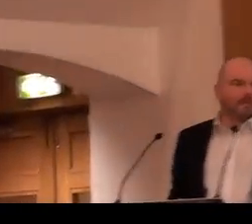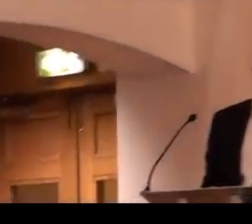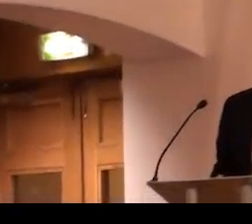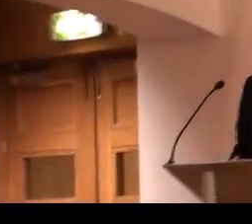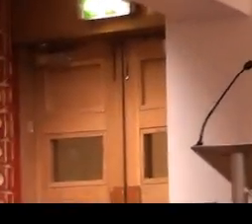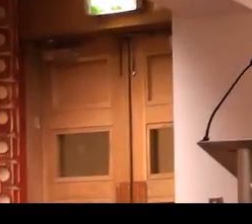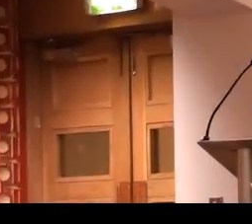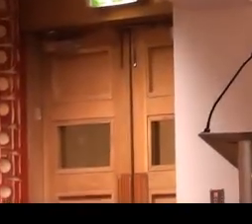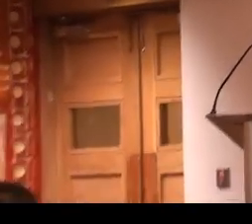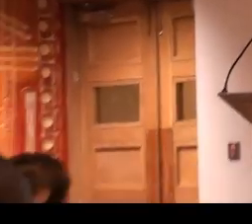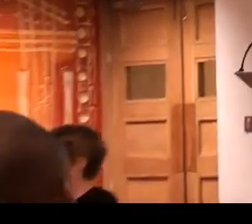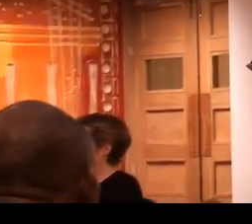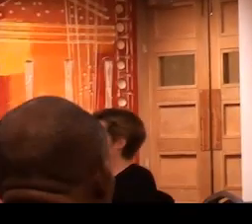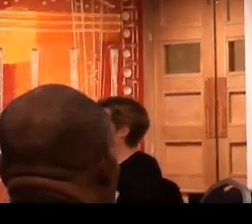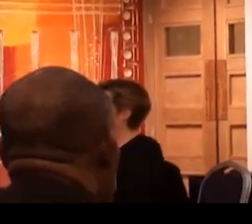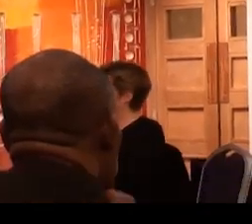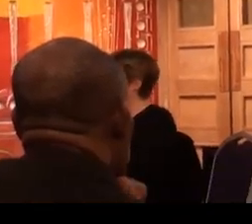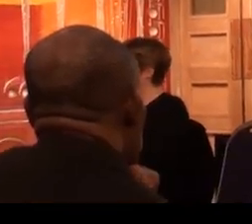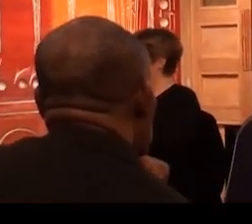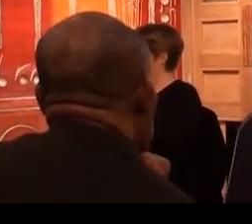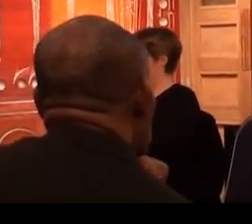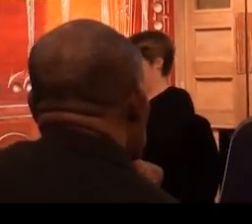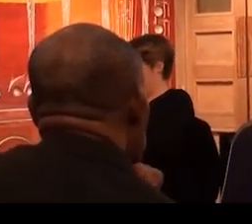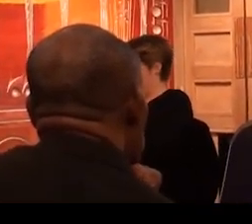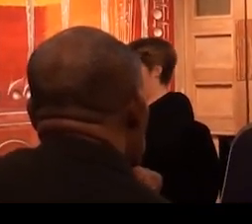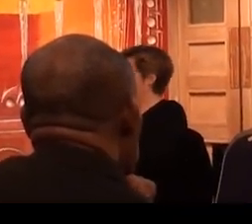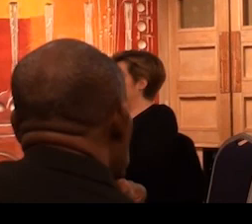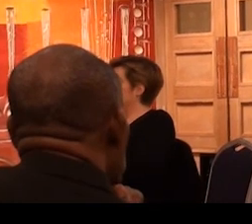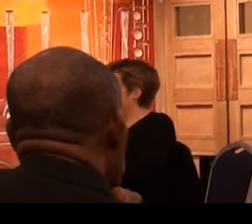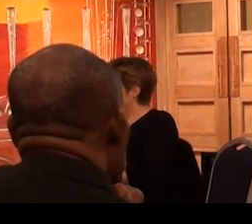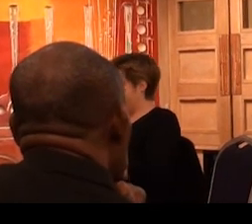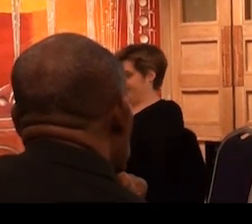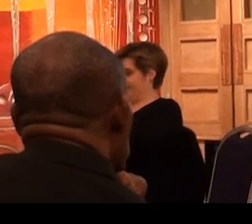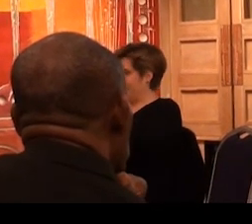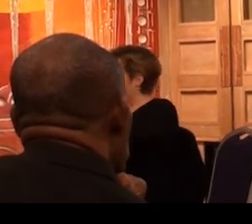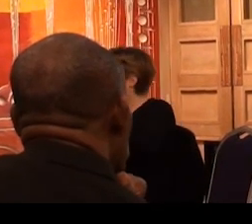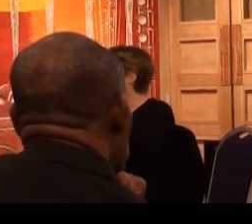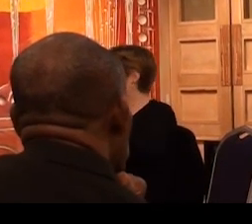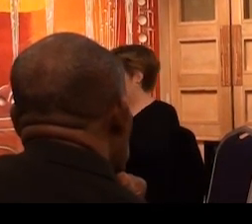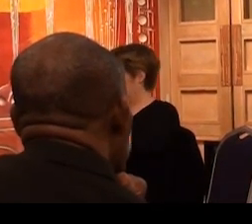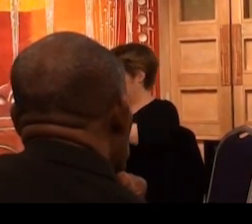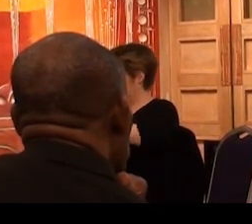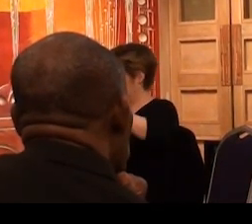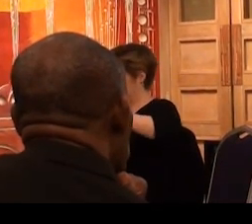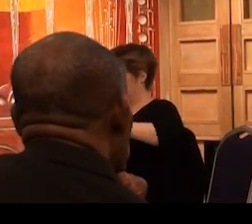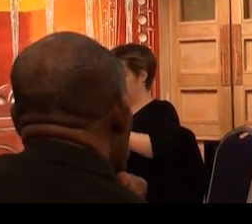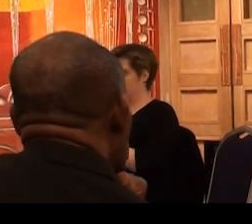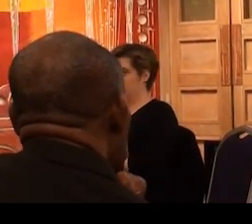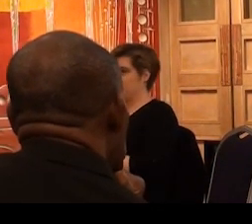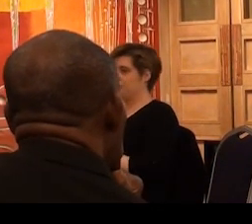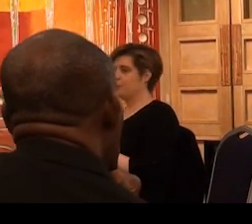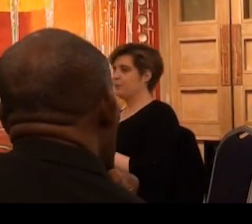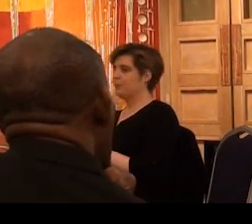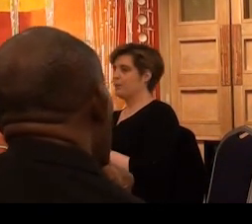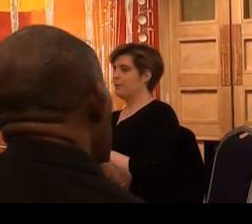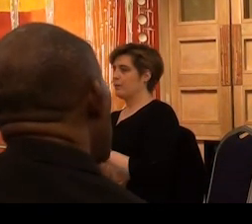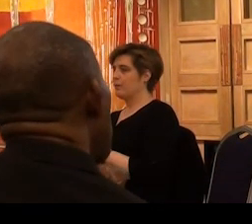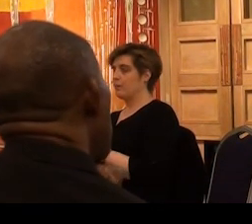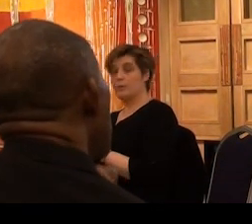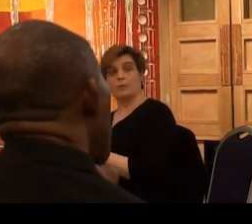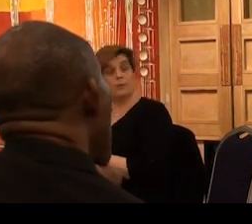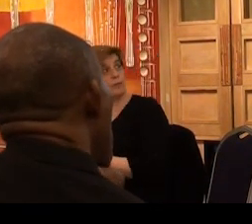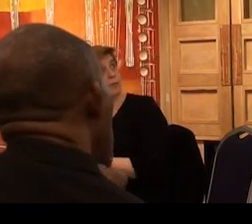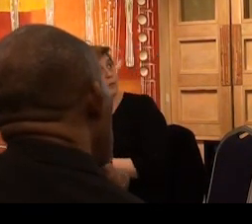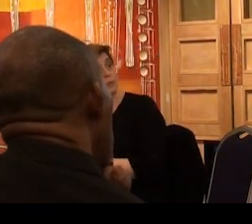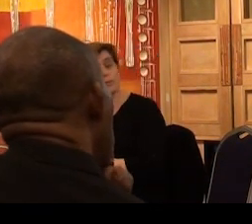young people at the core of our community. We are a community school, and I think that's still really important. I know we just passed this very quickly, but